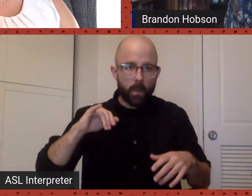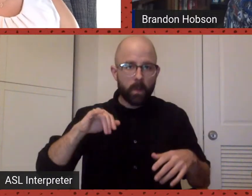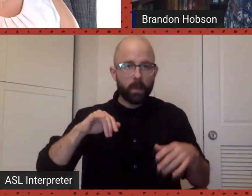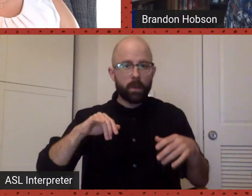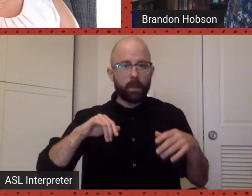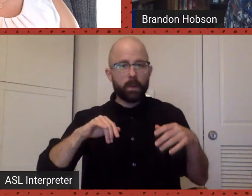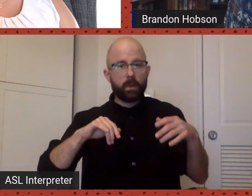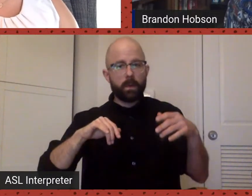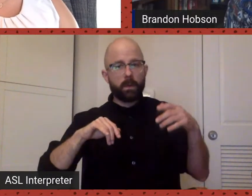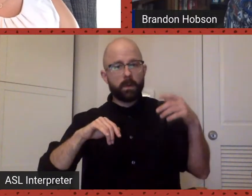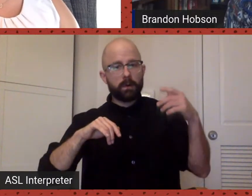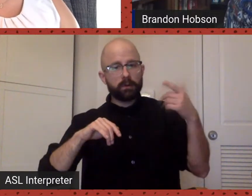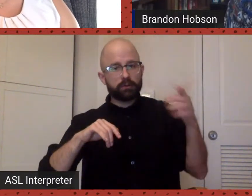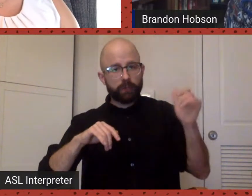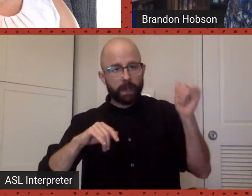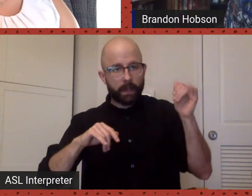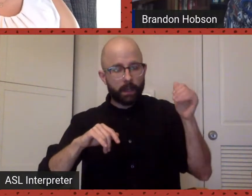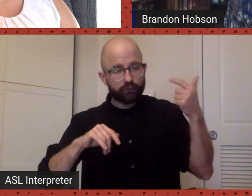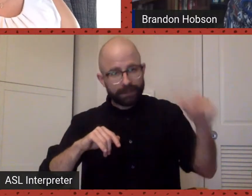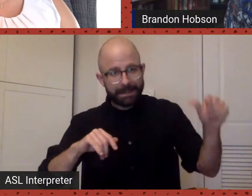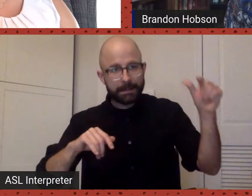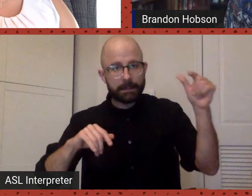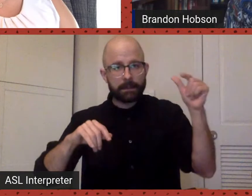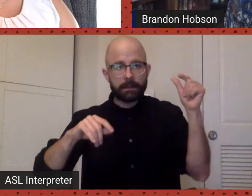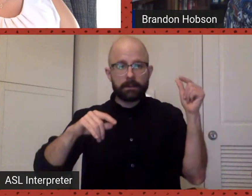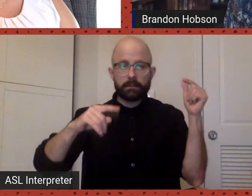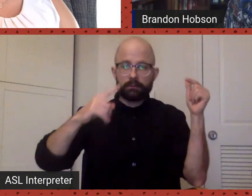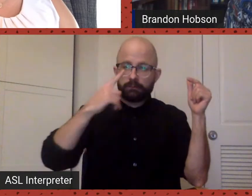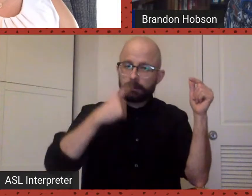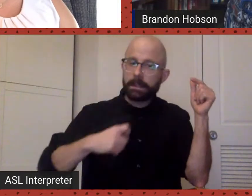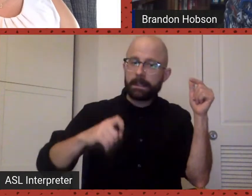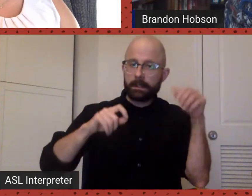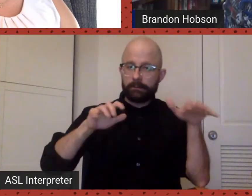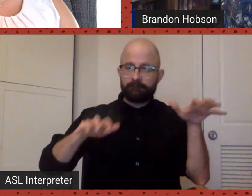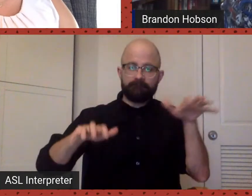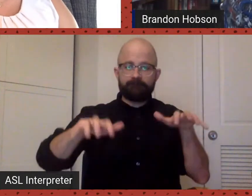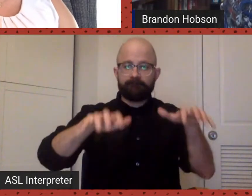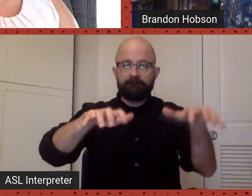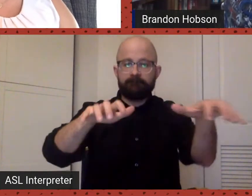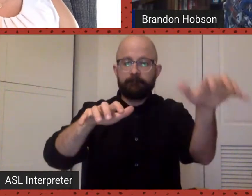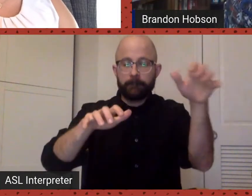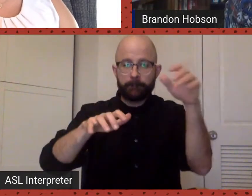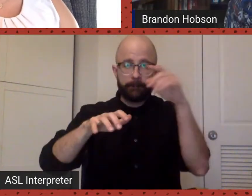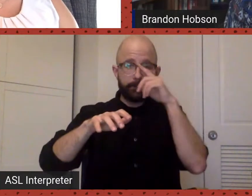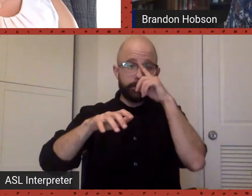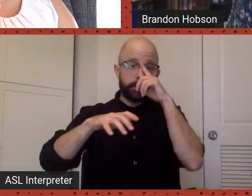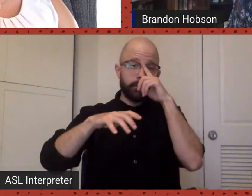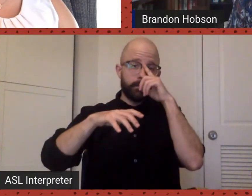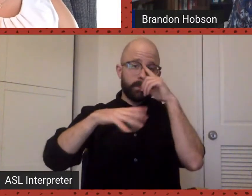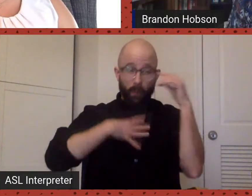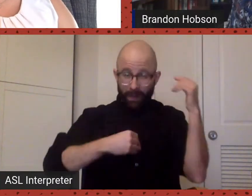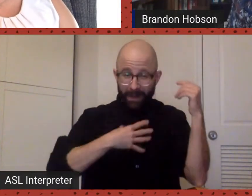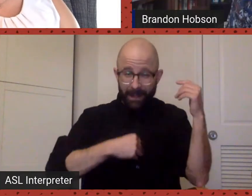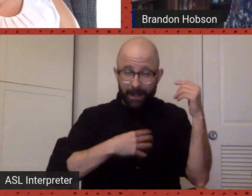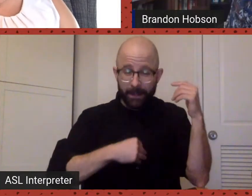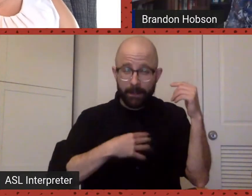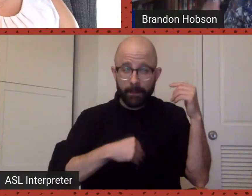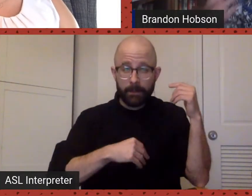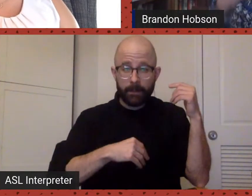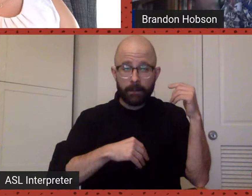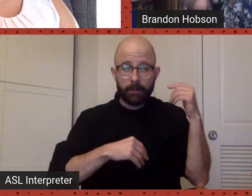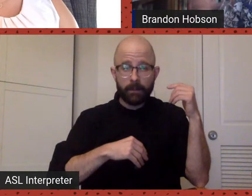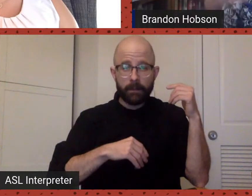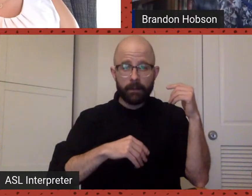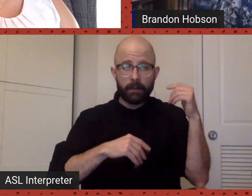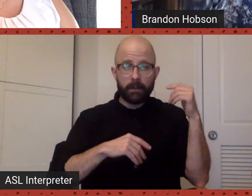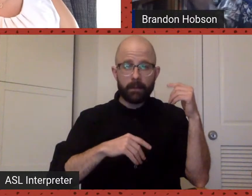green and red. So there's these, and white, these sort